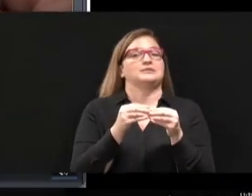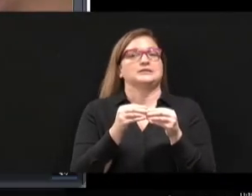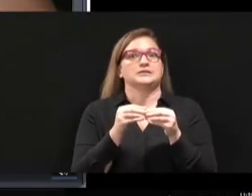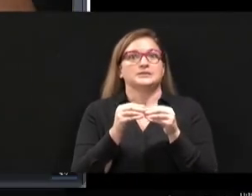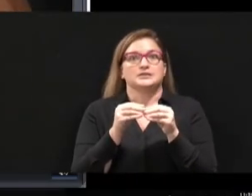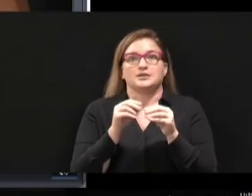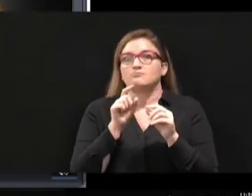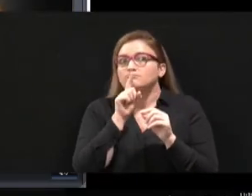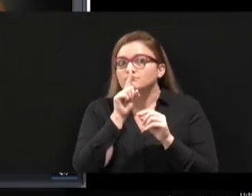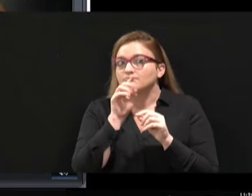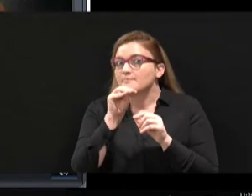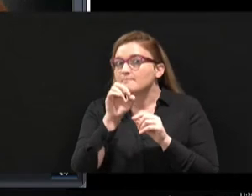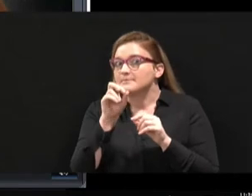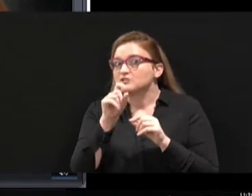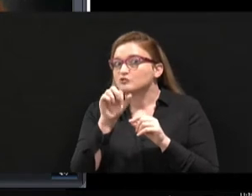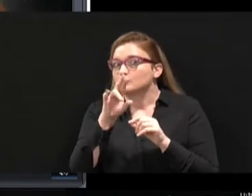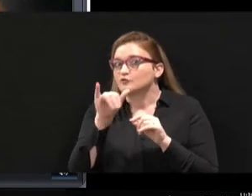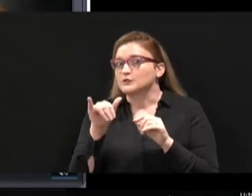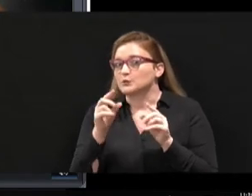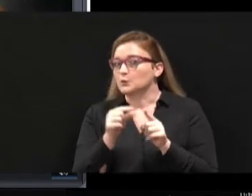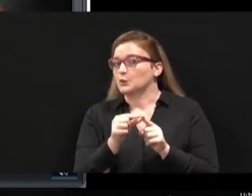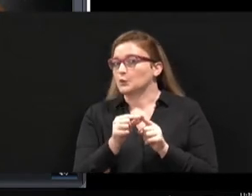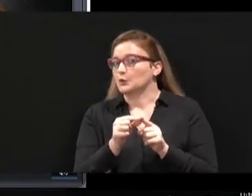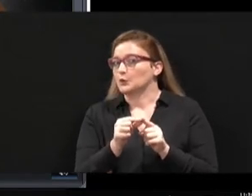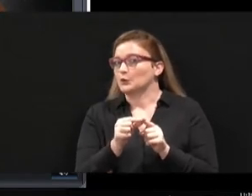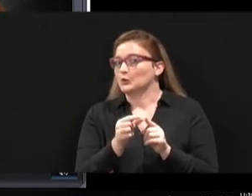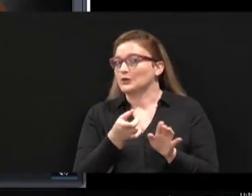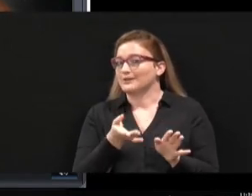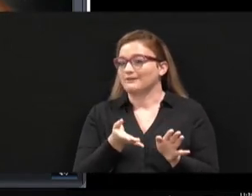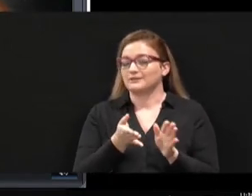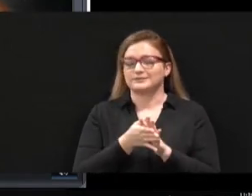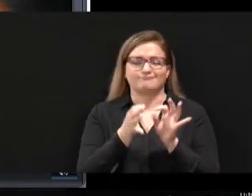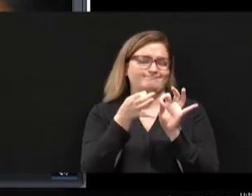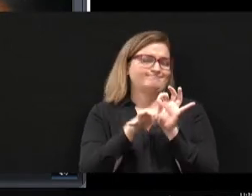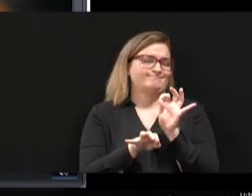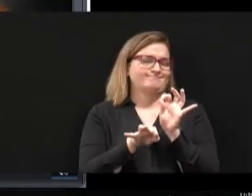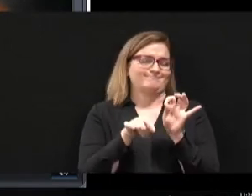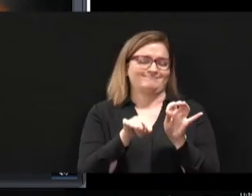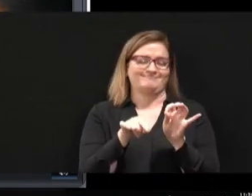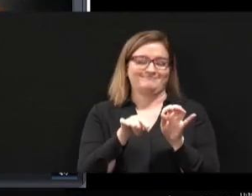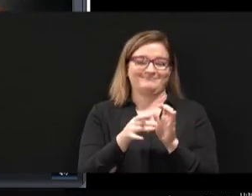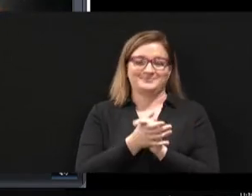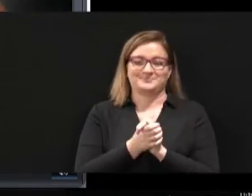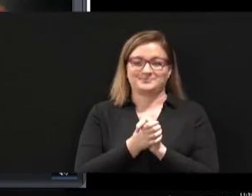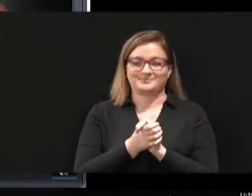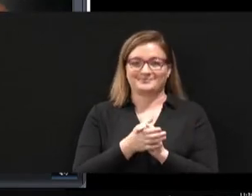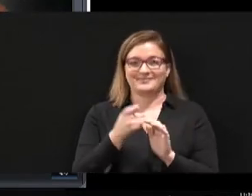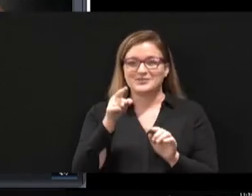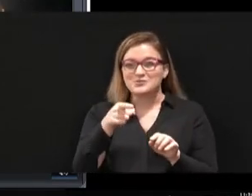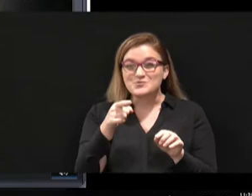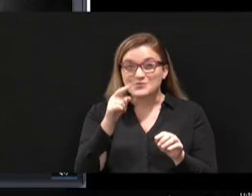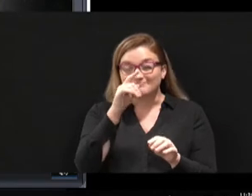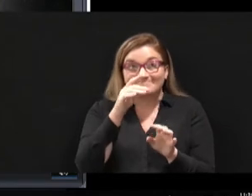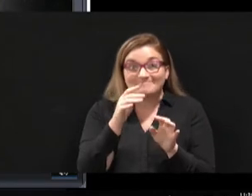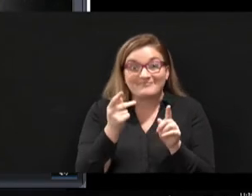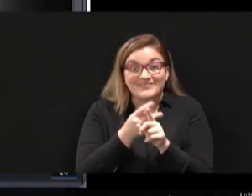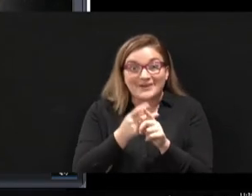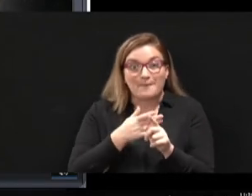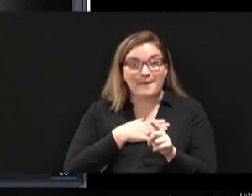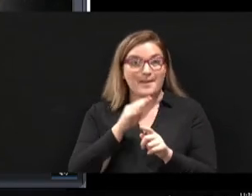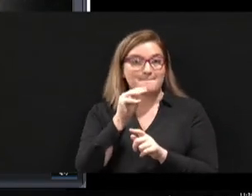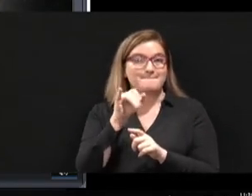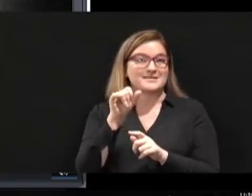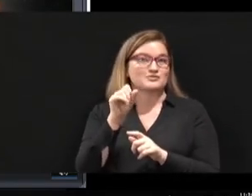So these are pretty simple. It's just saying this is a, can you think of my mystery word? Can you figure out my mystery